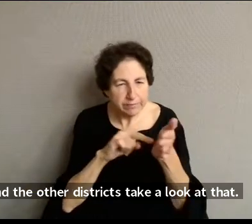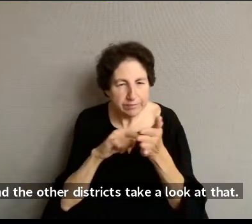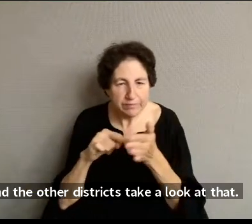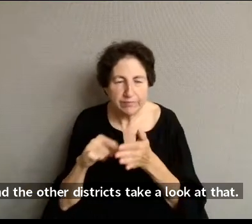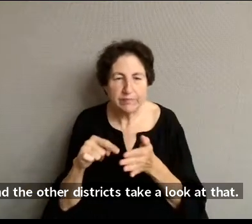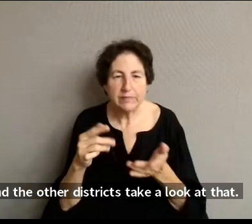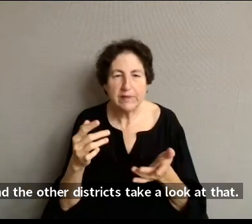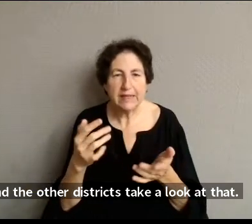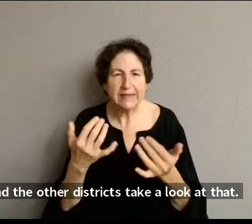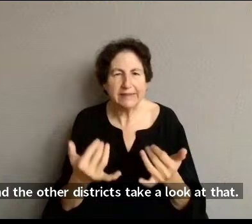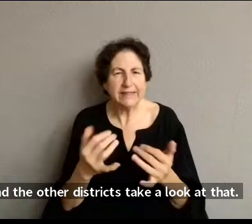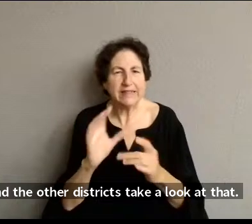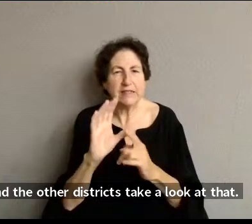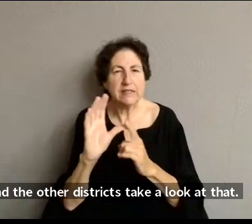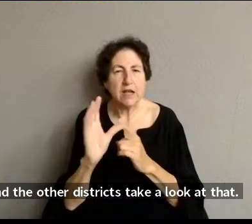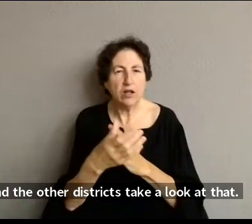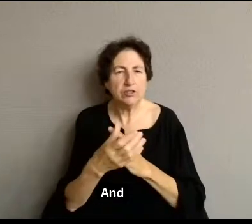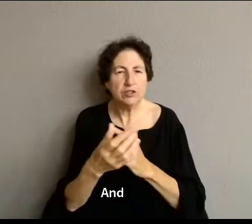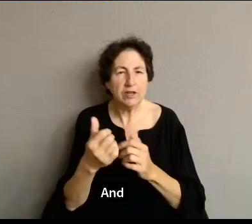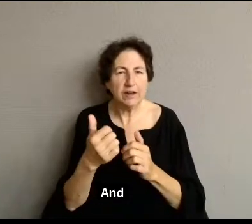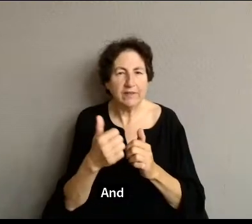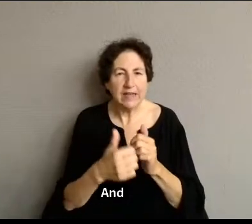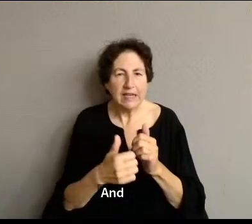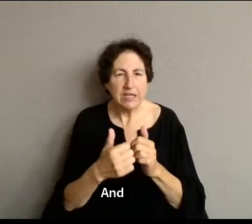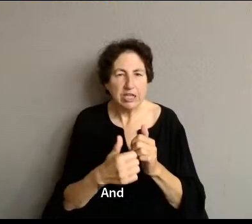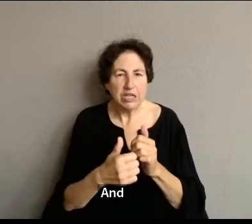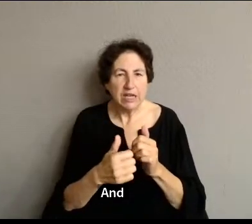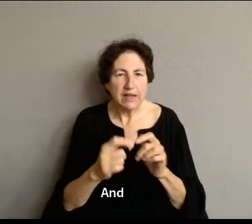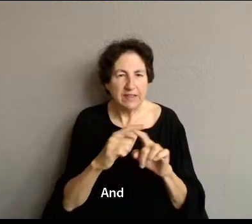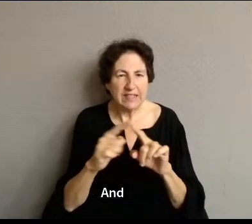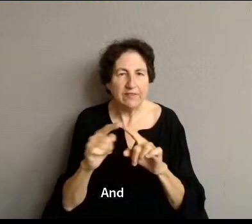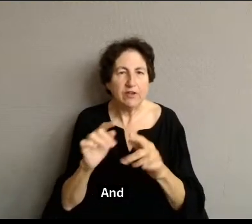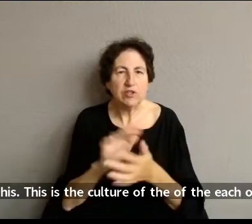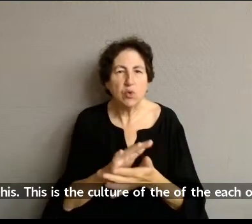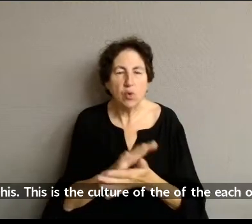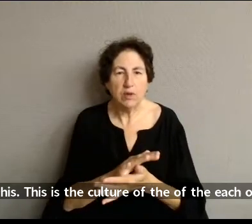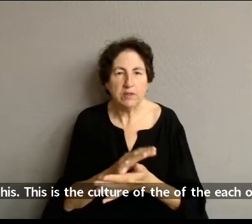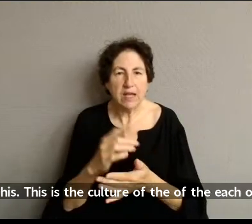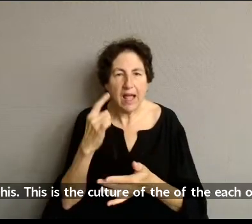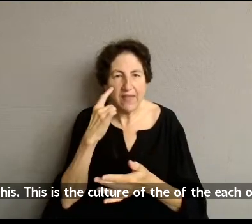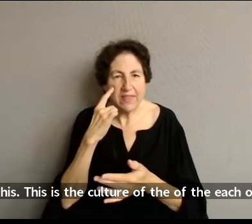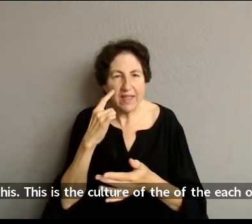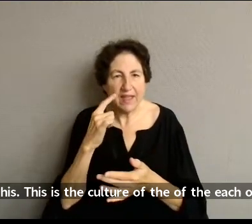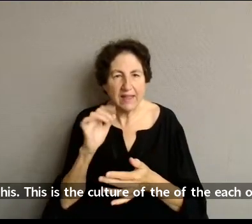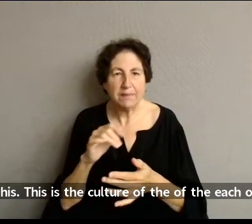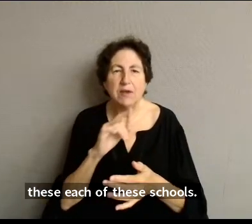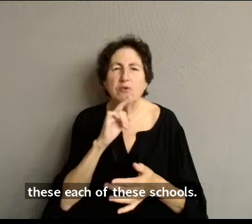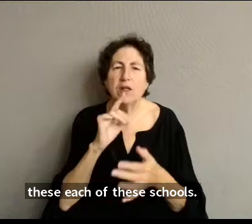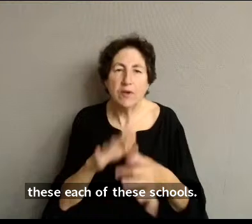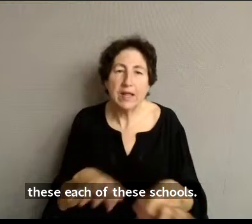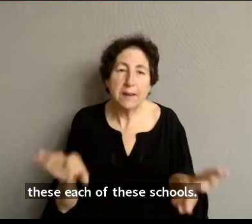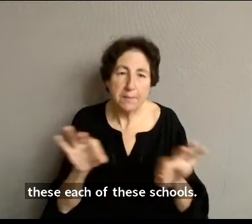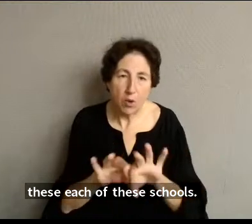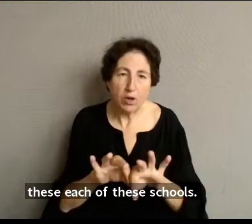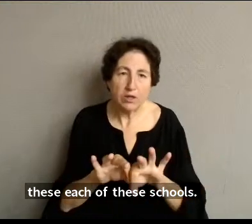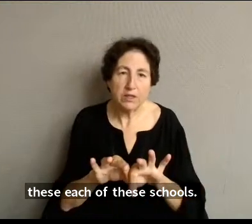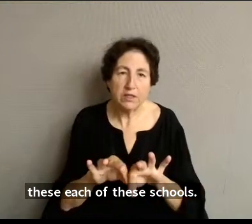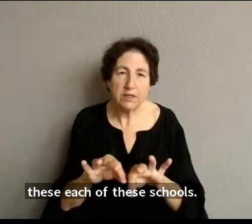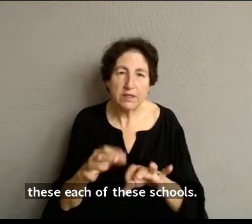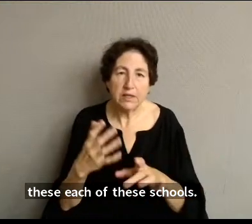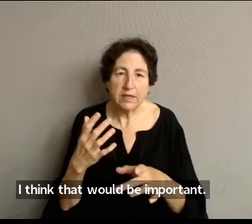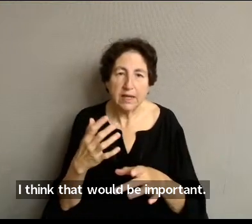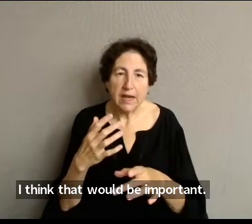culture of each of these schools. I think that would be extremely important. And as